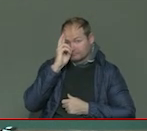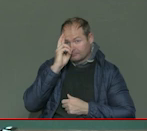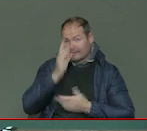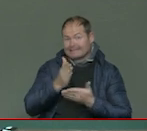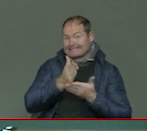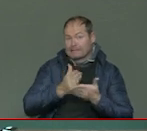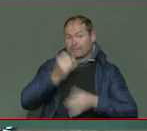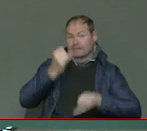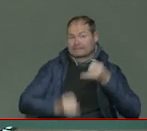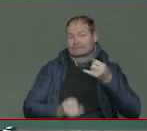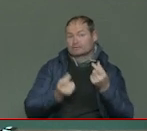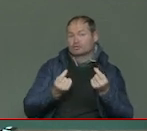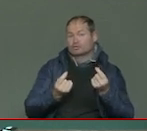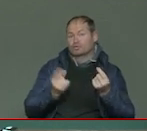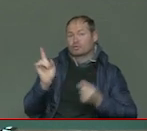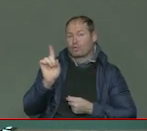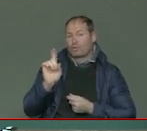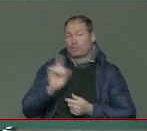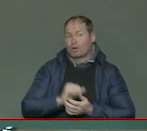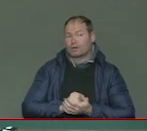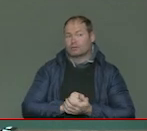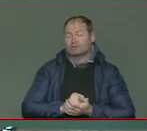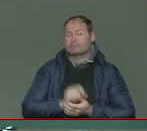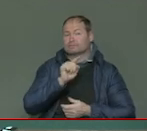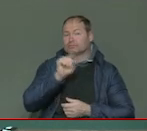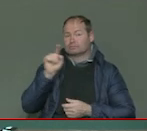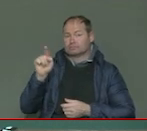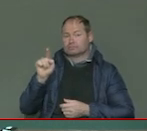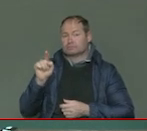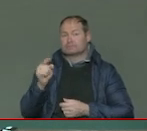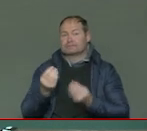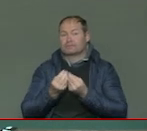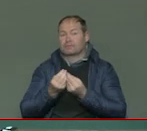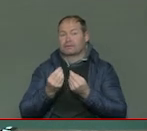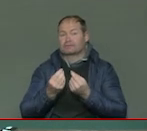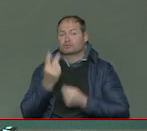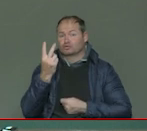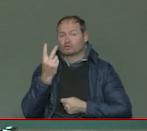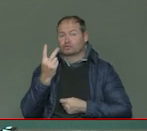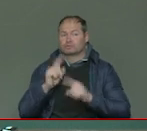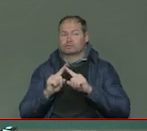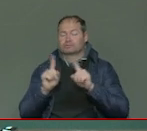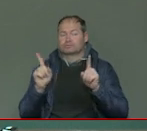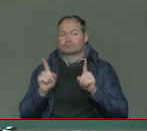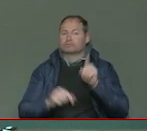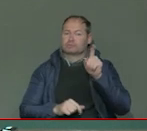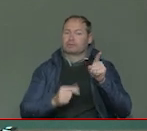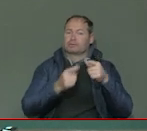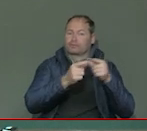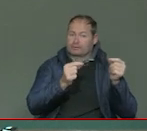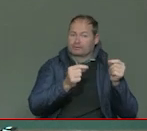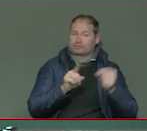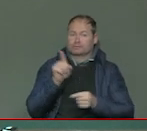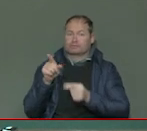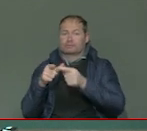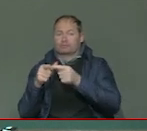make. This is actually two different things. So we're going to finish this one, and we're going to finish this one,